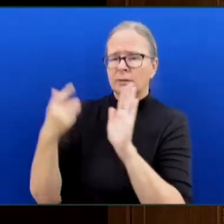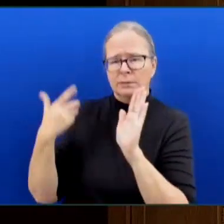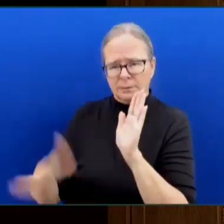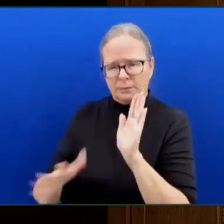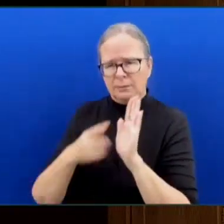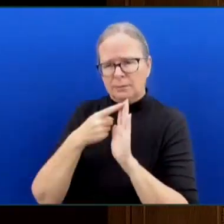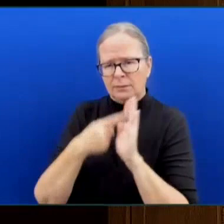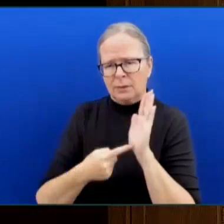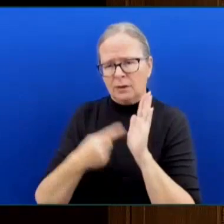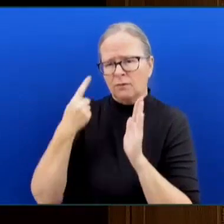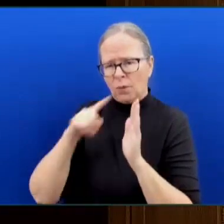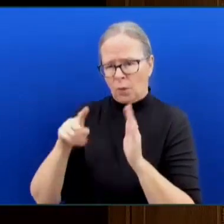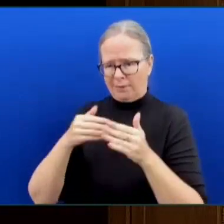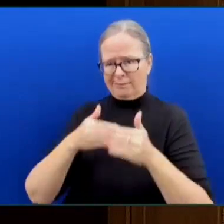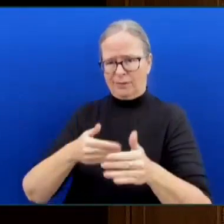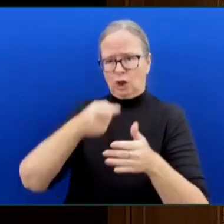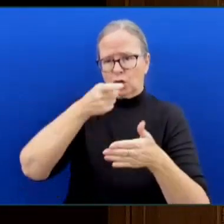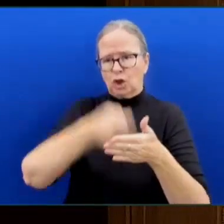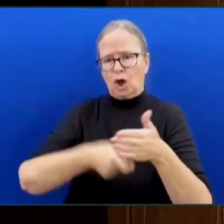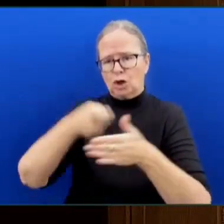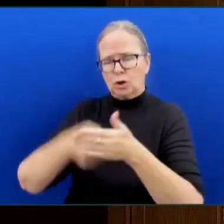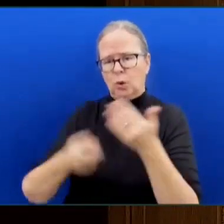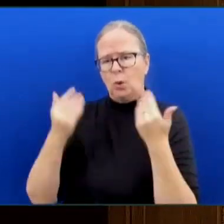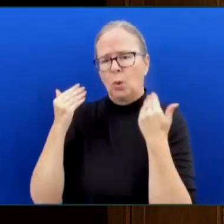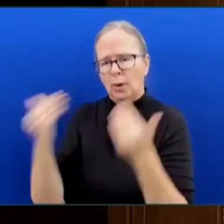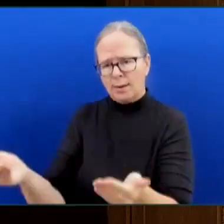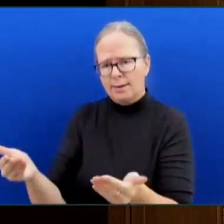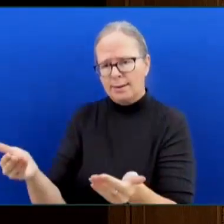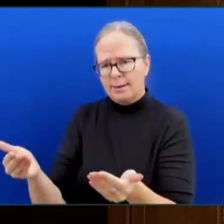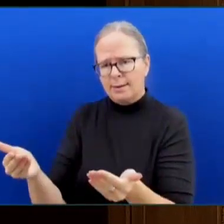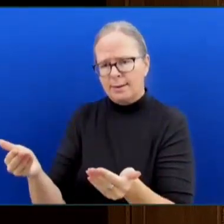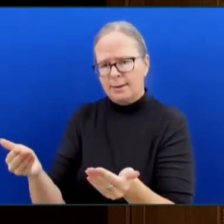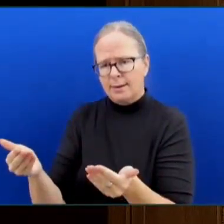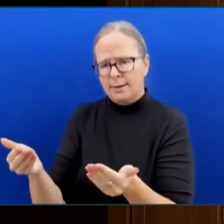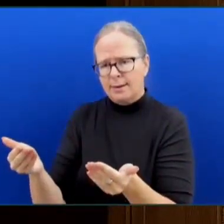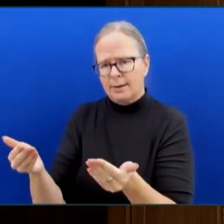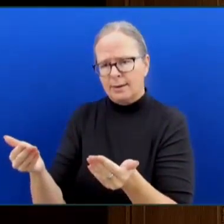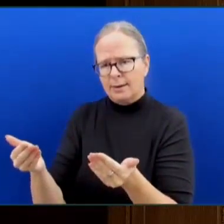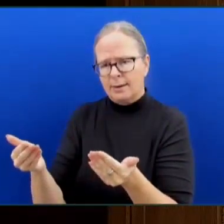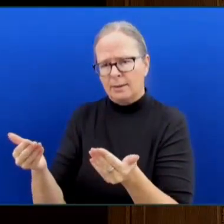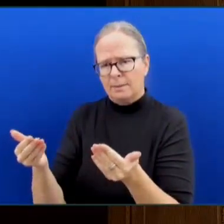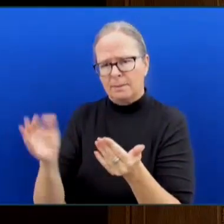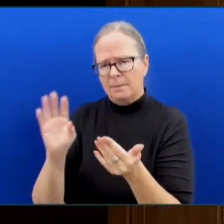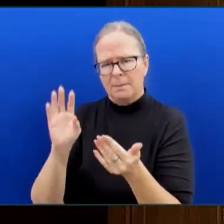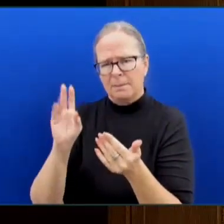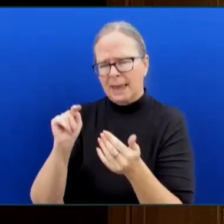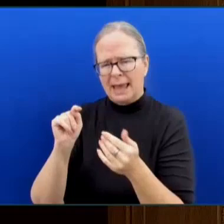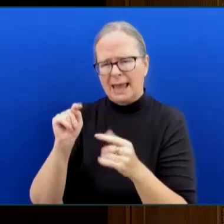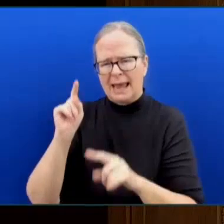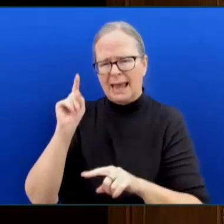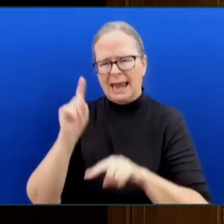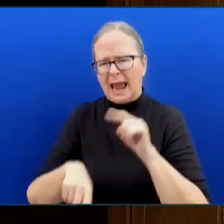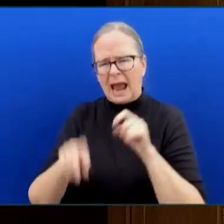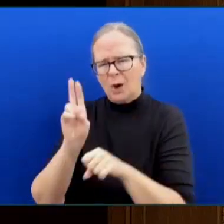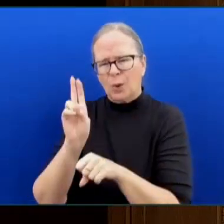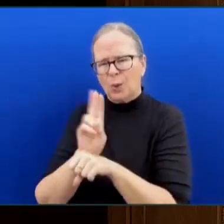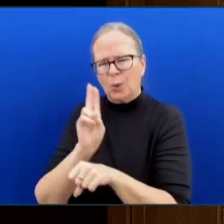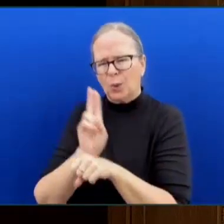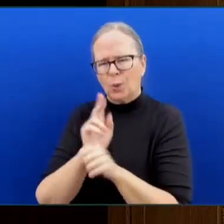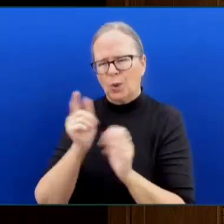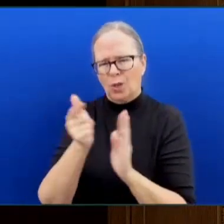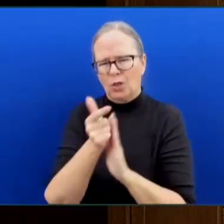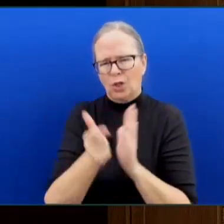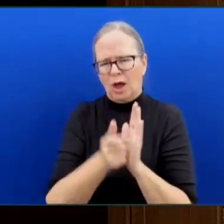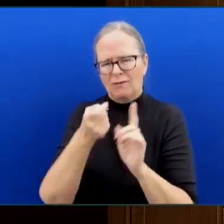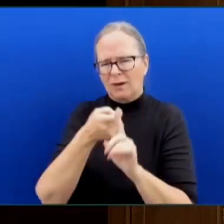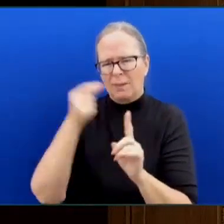it cannot possibly be a prosecutor within the government and within the Attorney General's ministry? Will the Attorney General confirm